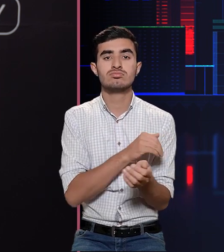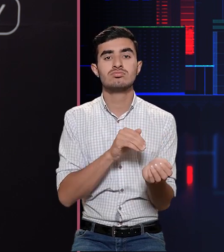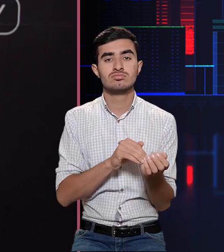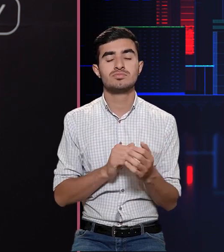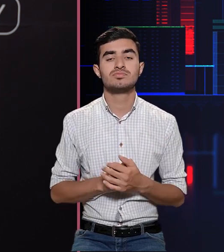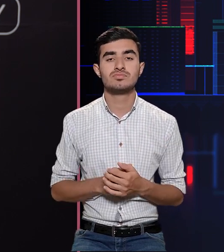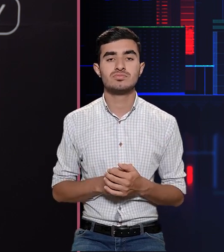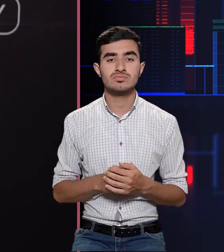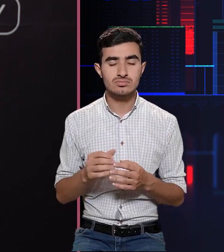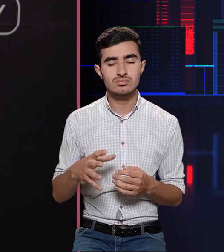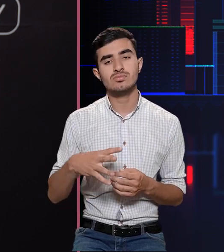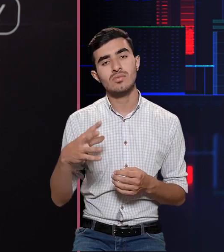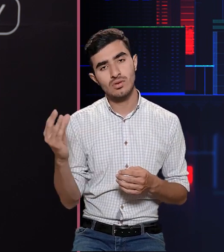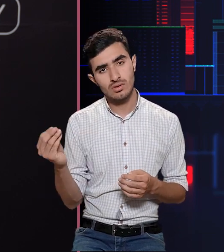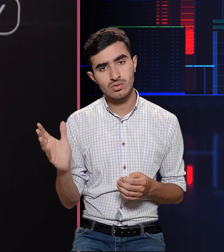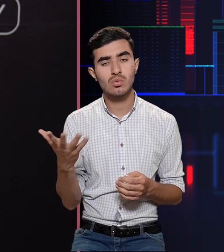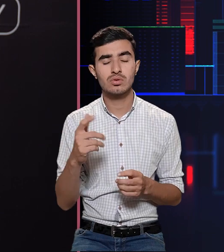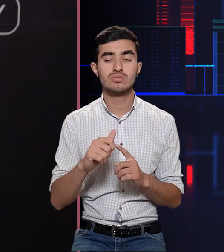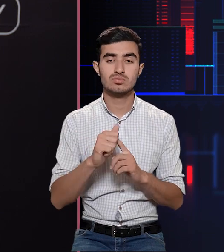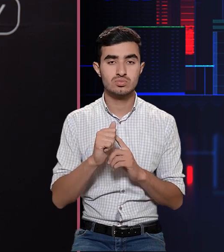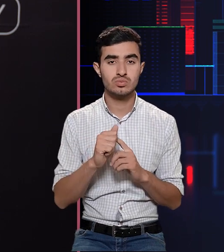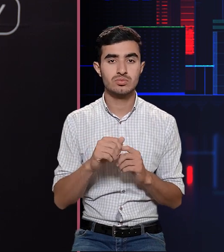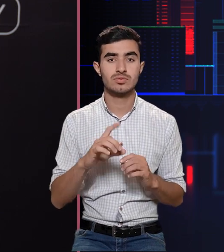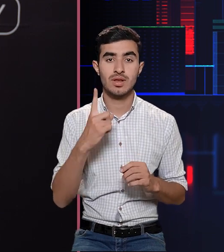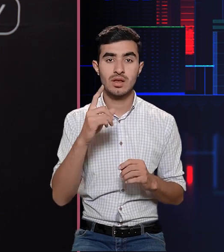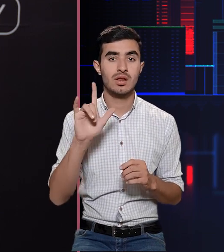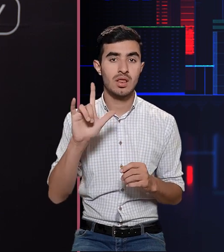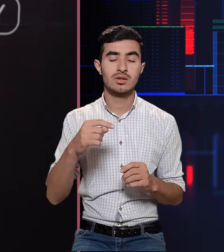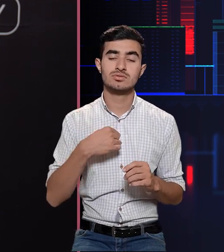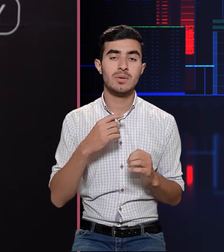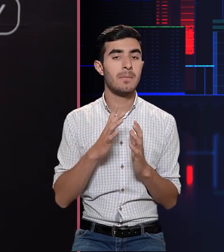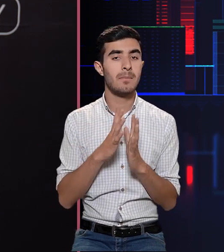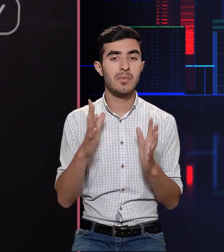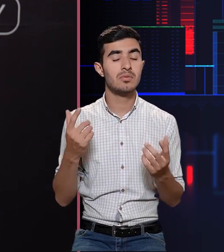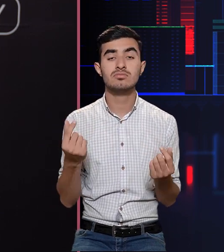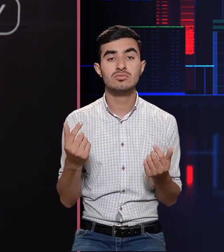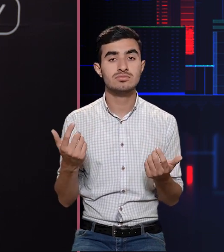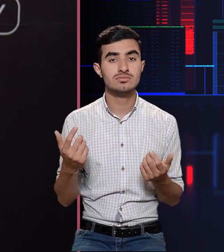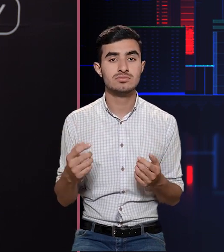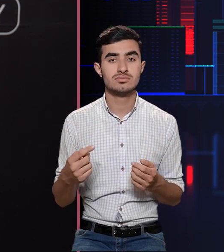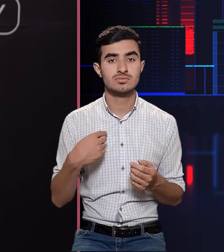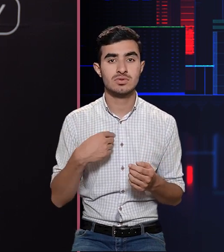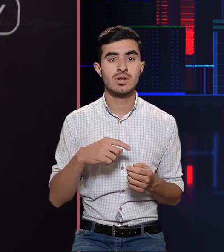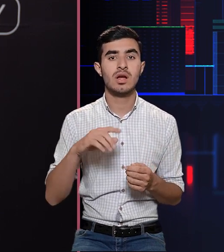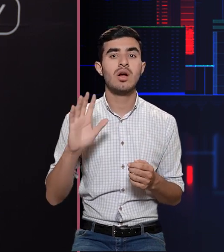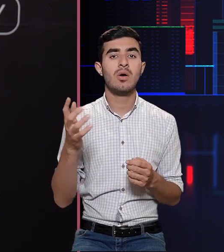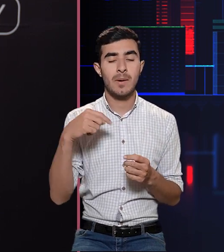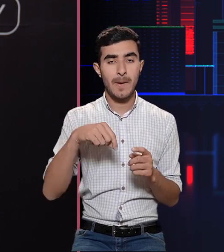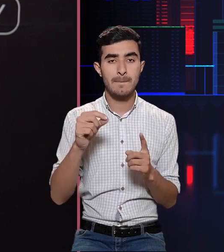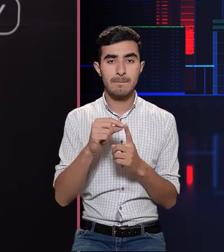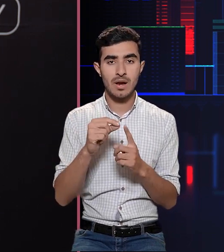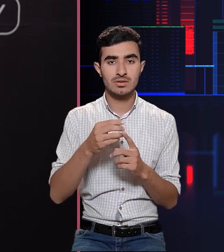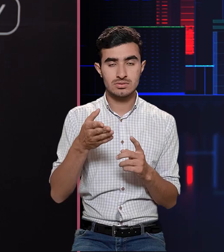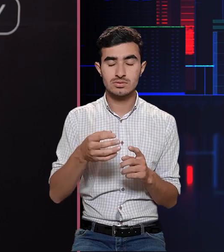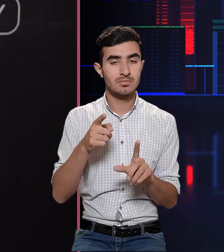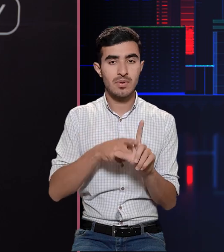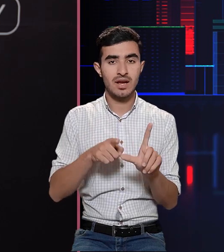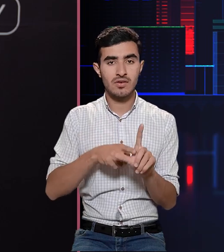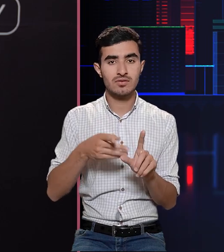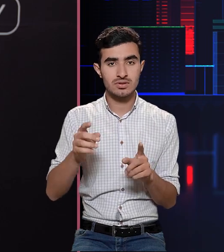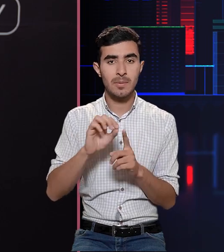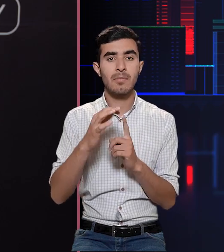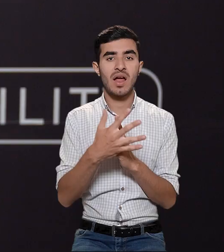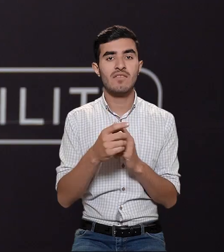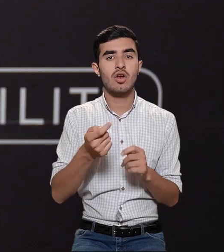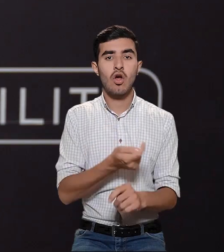very close to my heart is that I am chief executive of a private hospital in Lahore, and my dream was